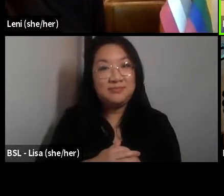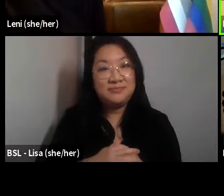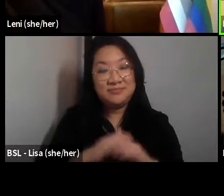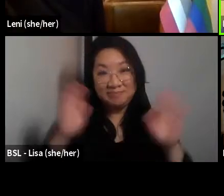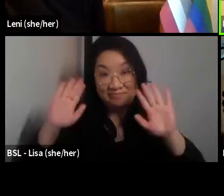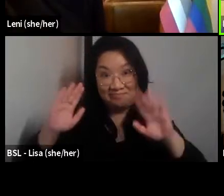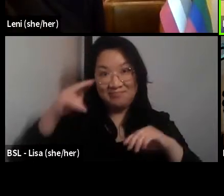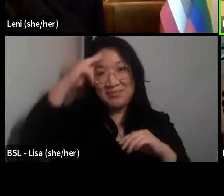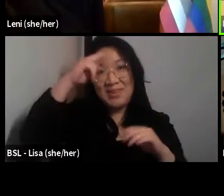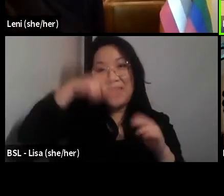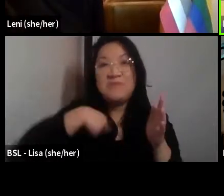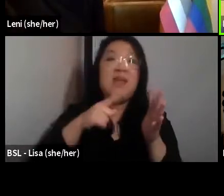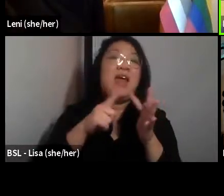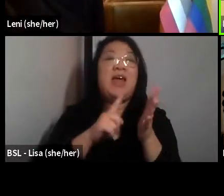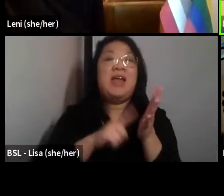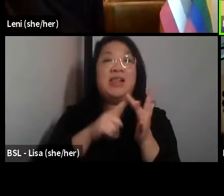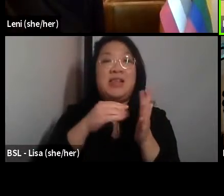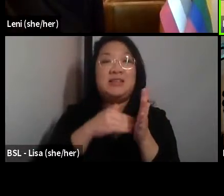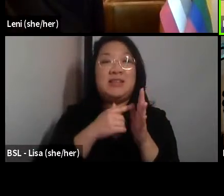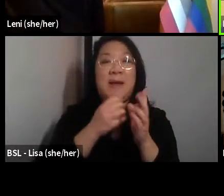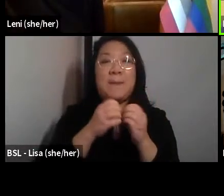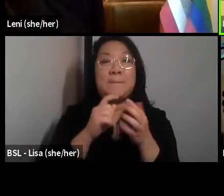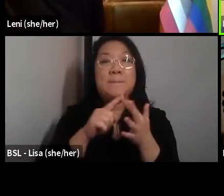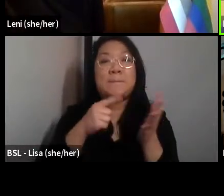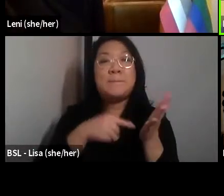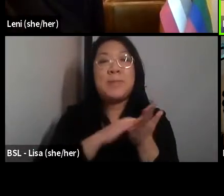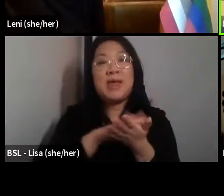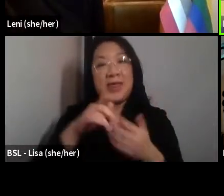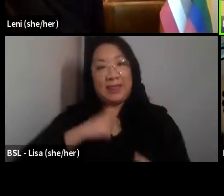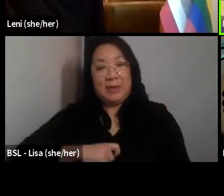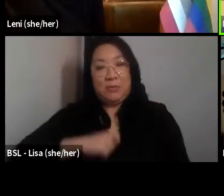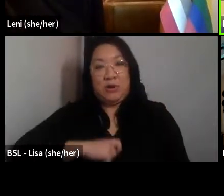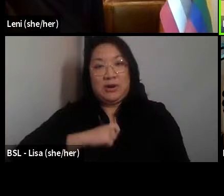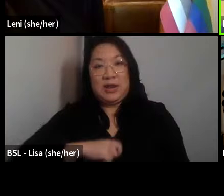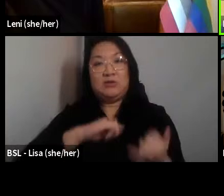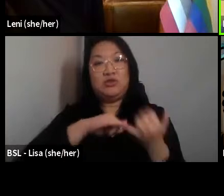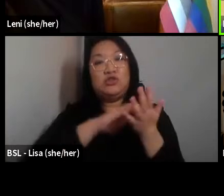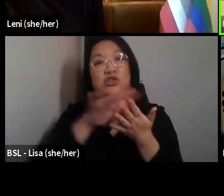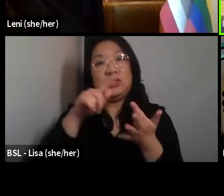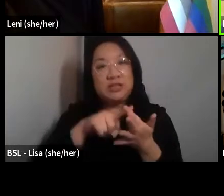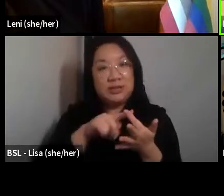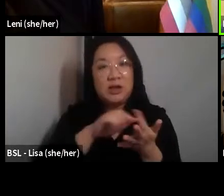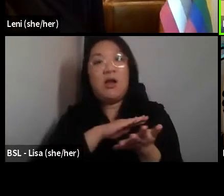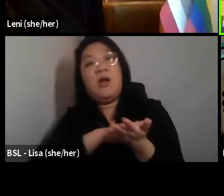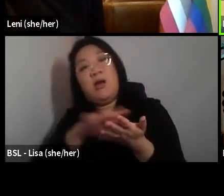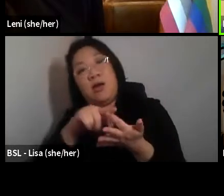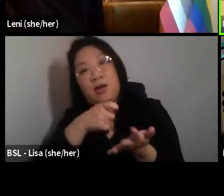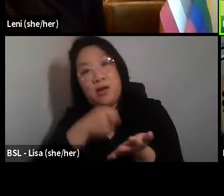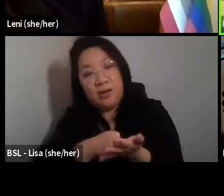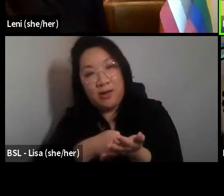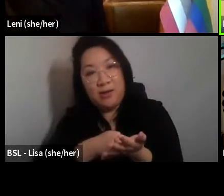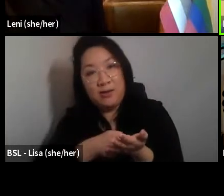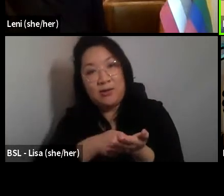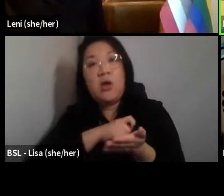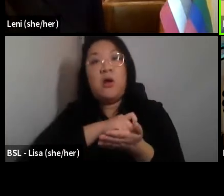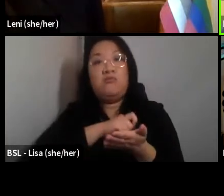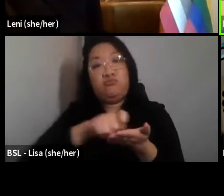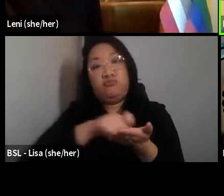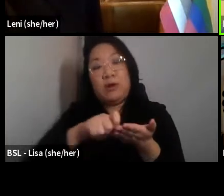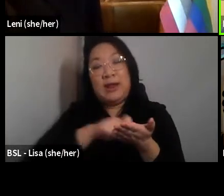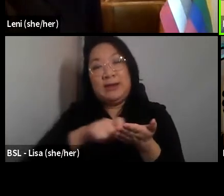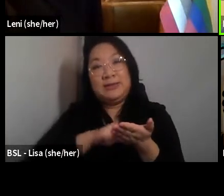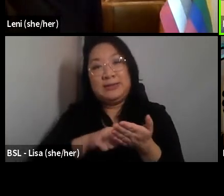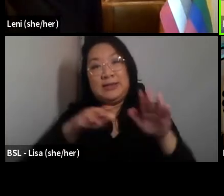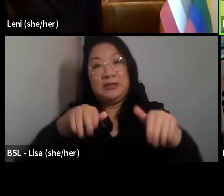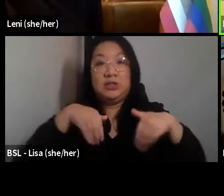Hello, I'm Elizabeth Hopkinson, and my pronouns are she, her. I'm the author of Asexual Fairy Tales